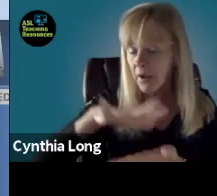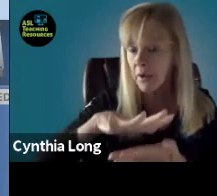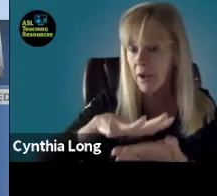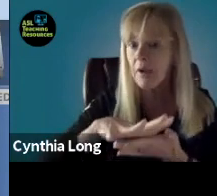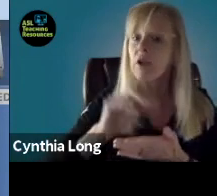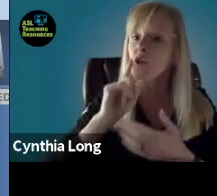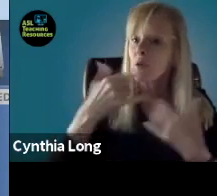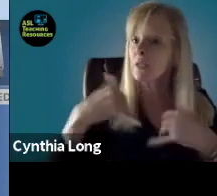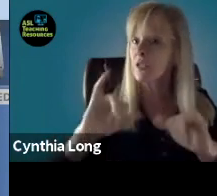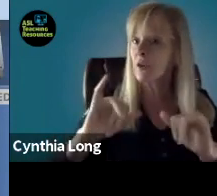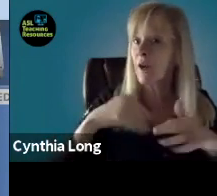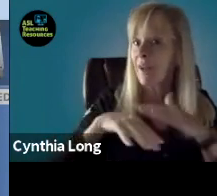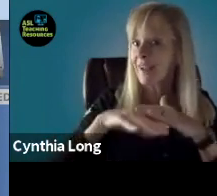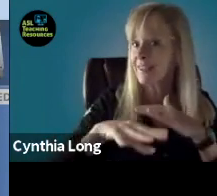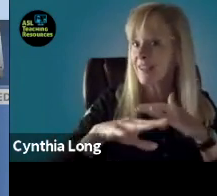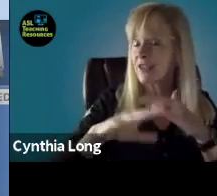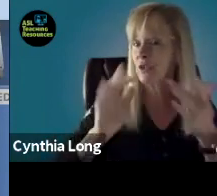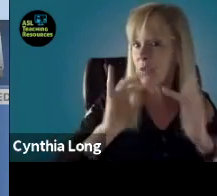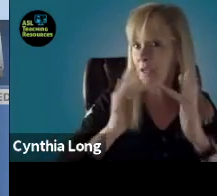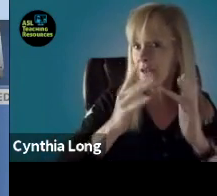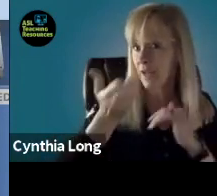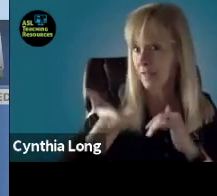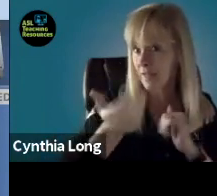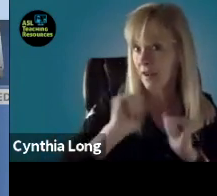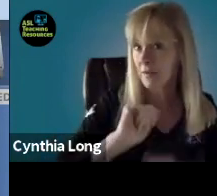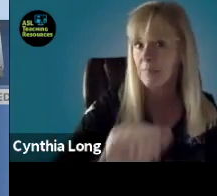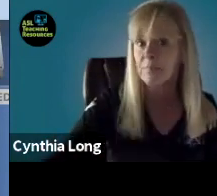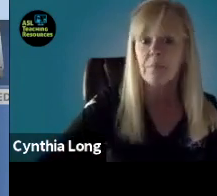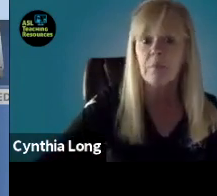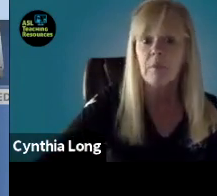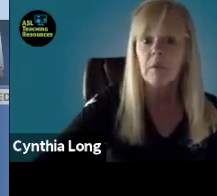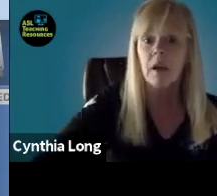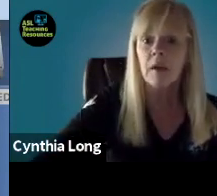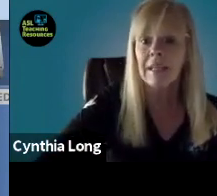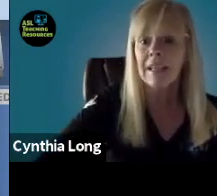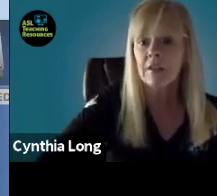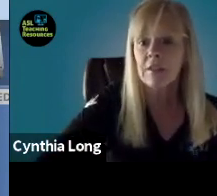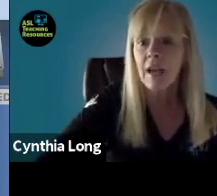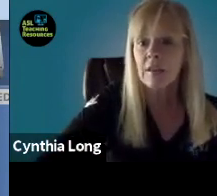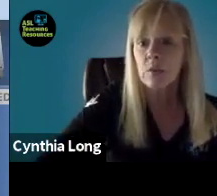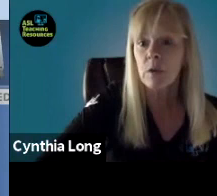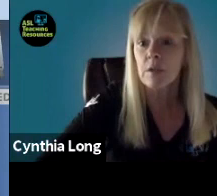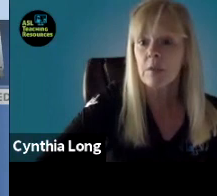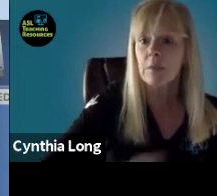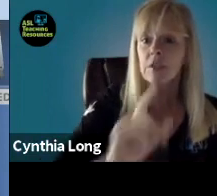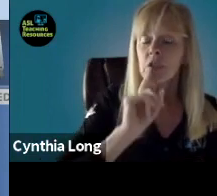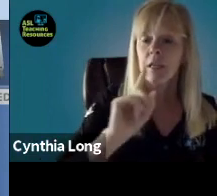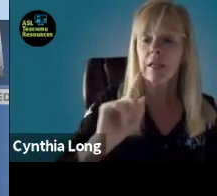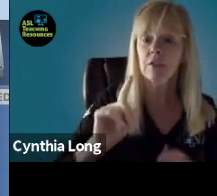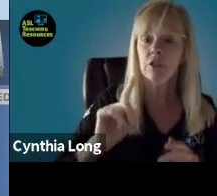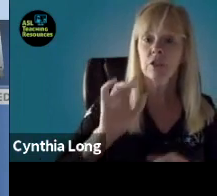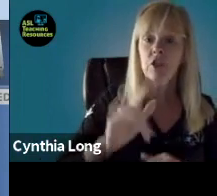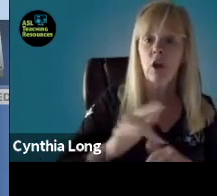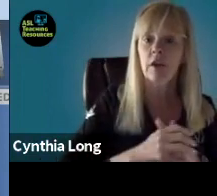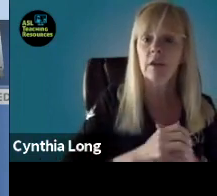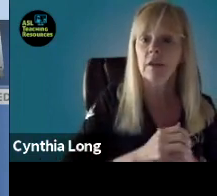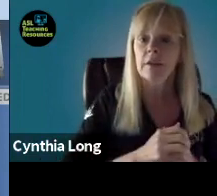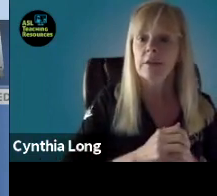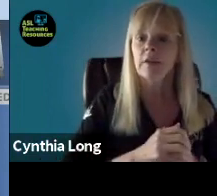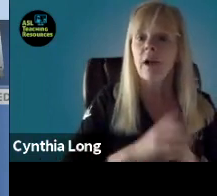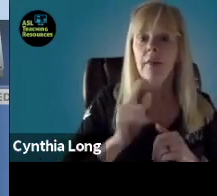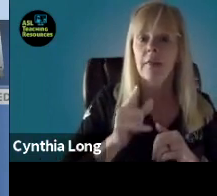parking area, you can still have access to the internet there. Here's how this works. So I'm going to hit